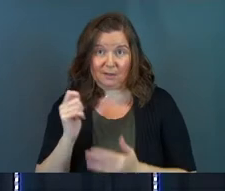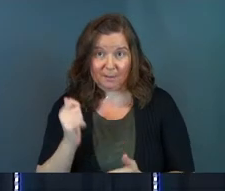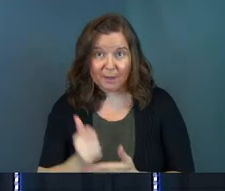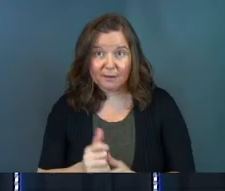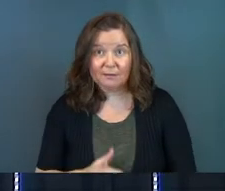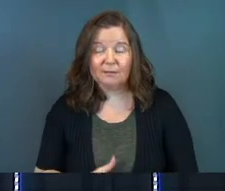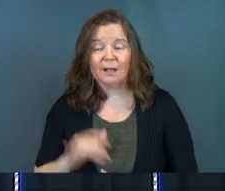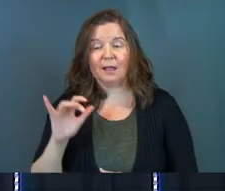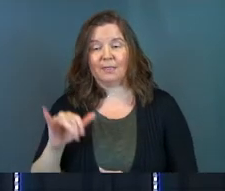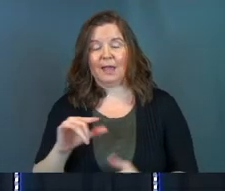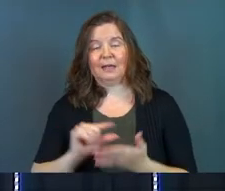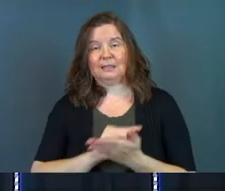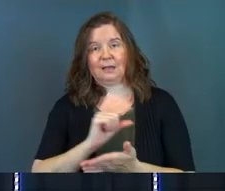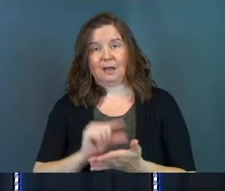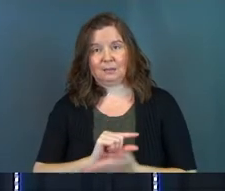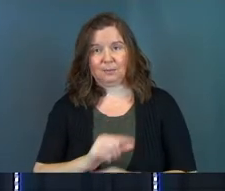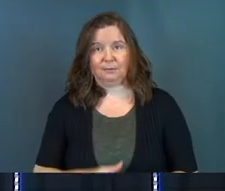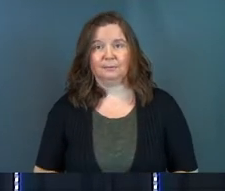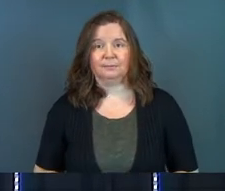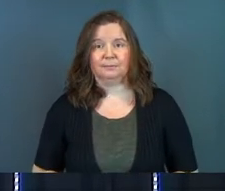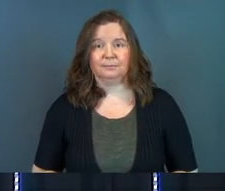Amen? That is the gospel.